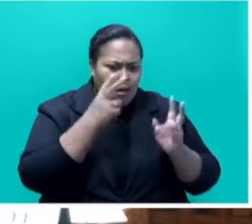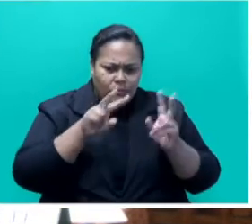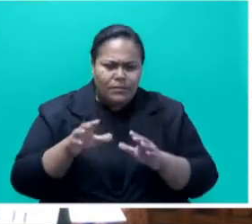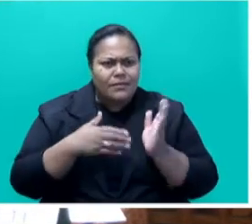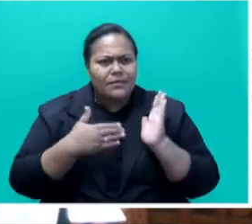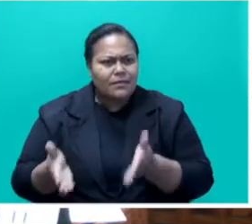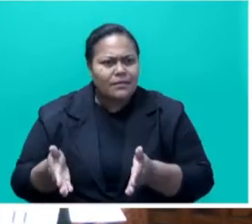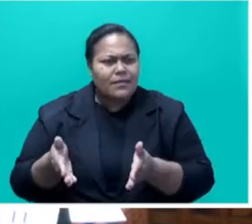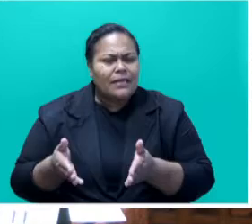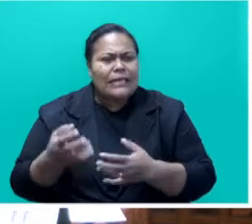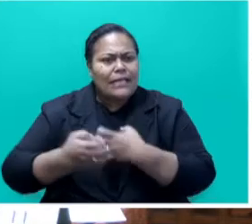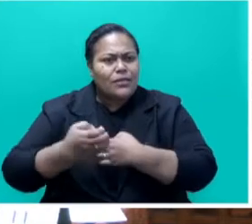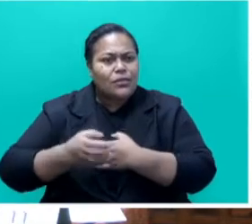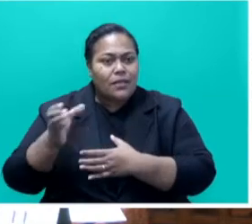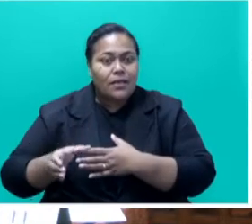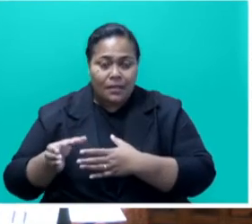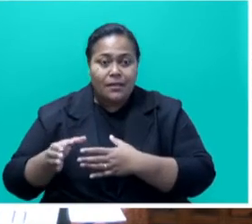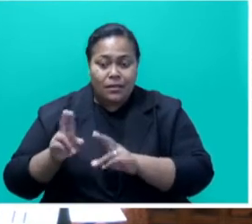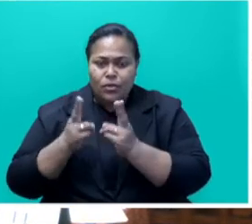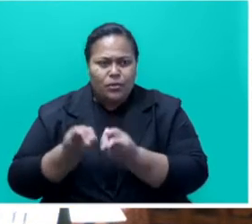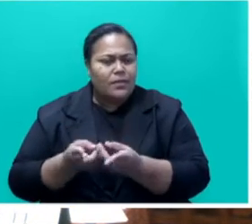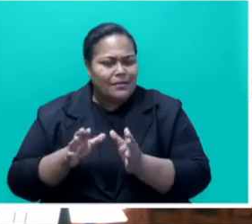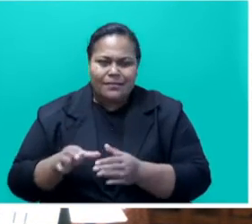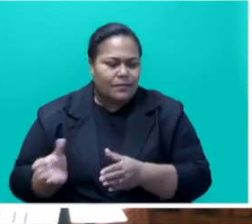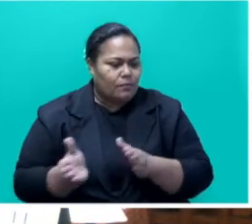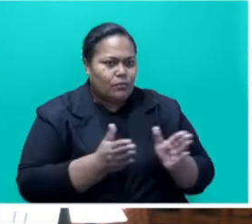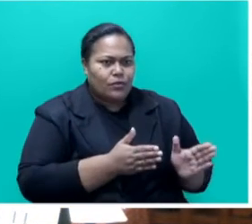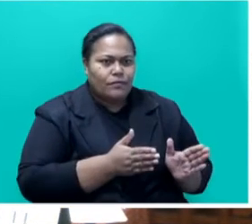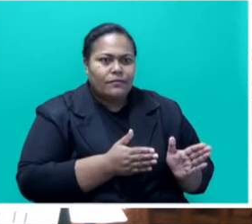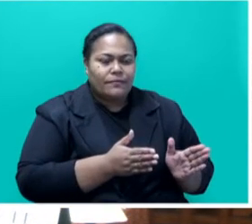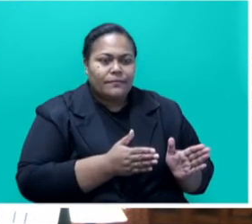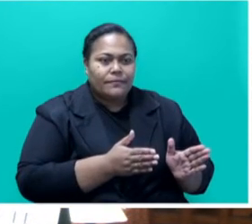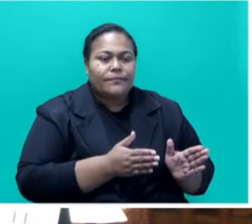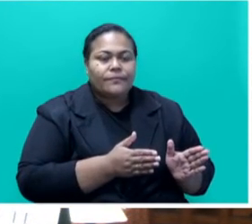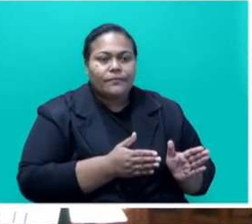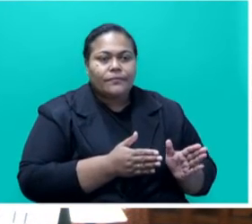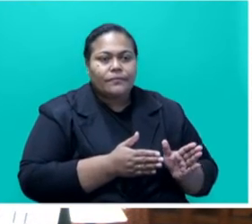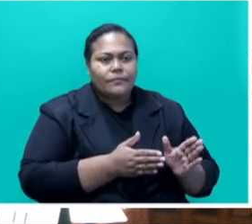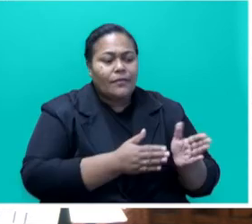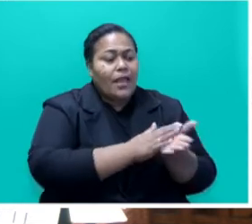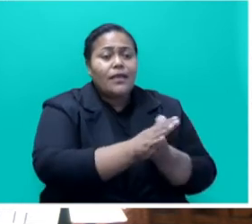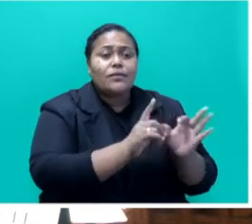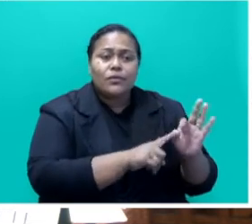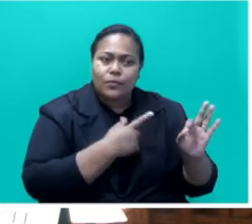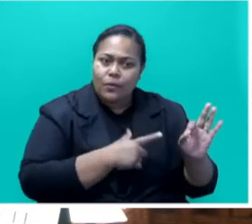of the reasons that were raised previously. Why has it been shifted to headquarters